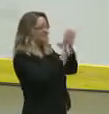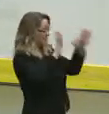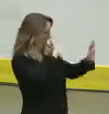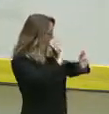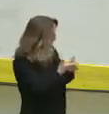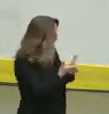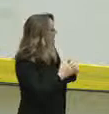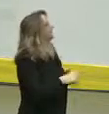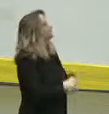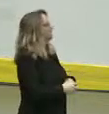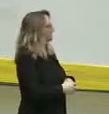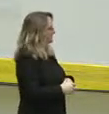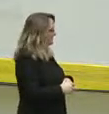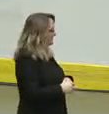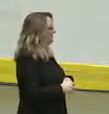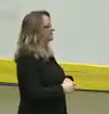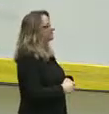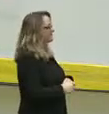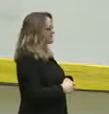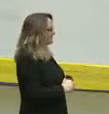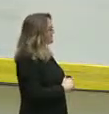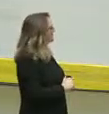President.